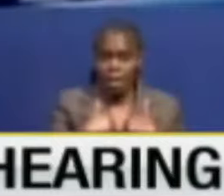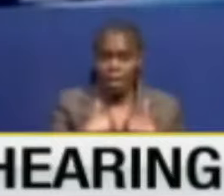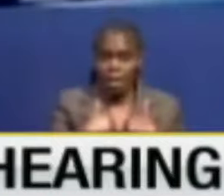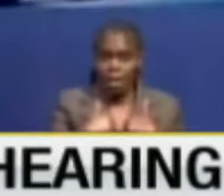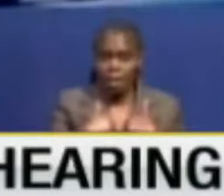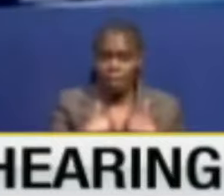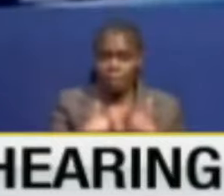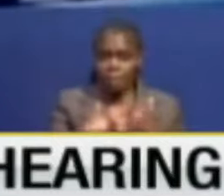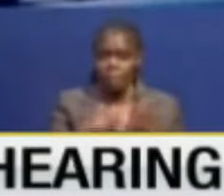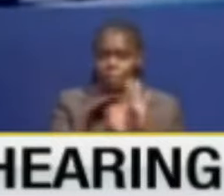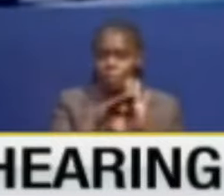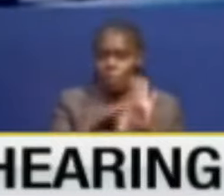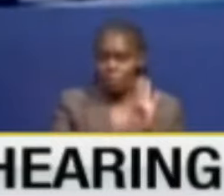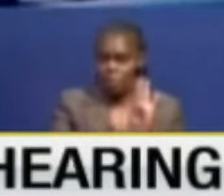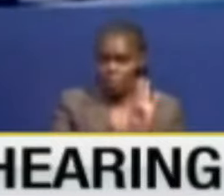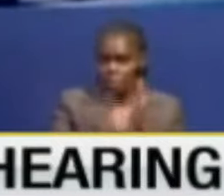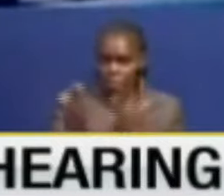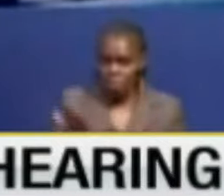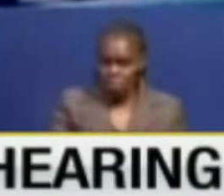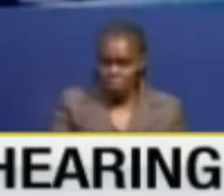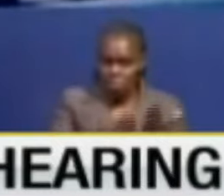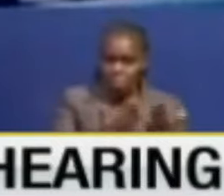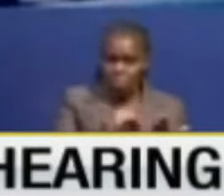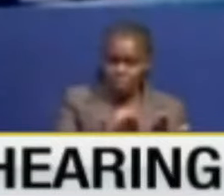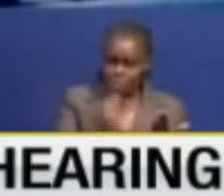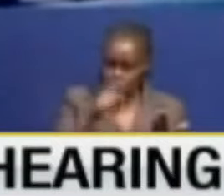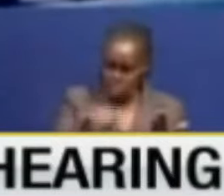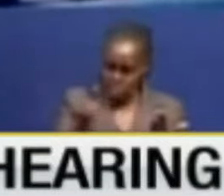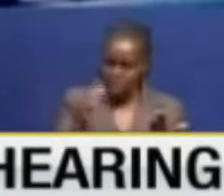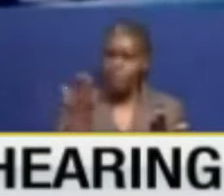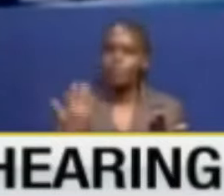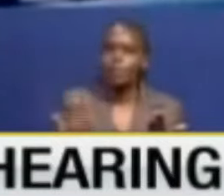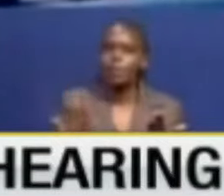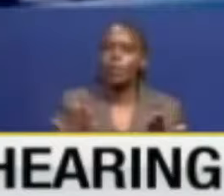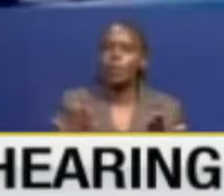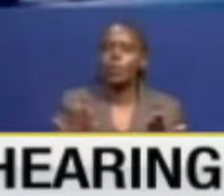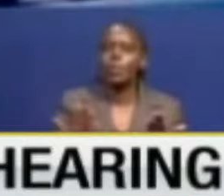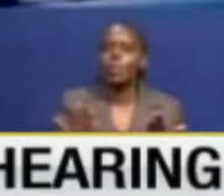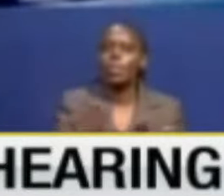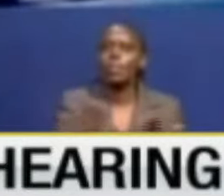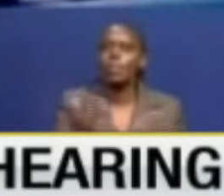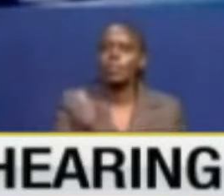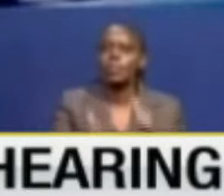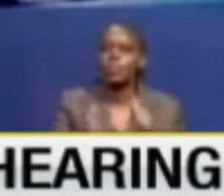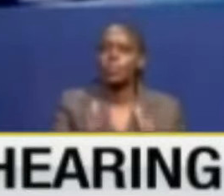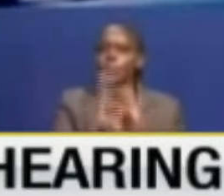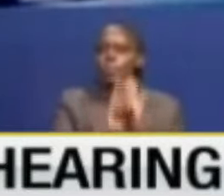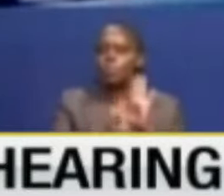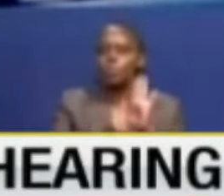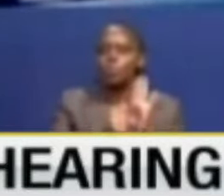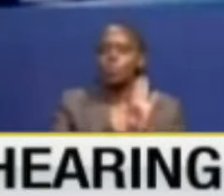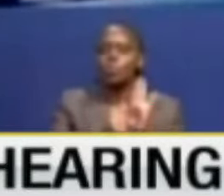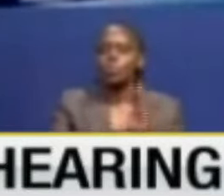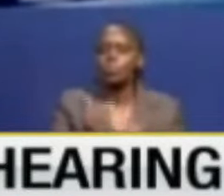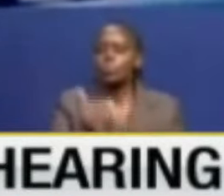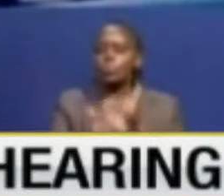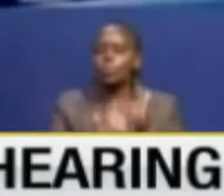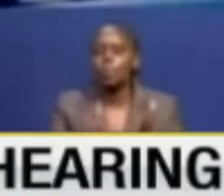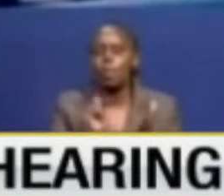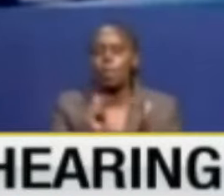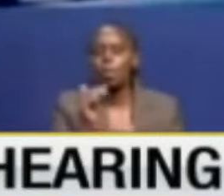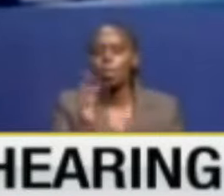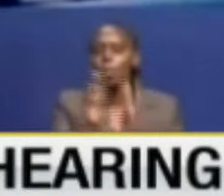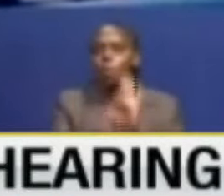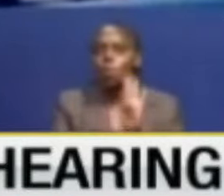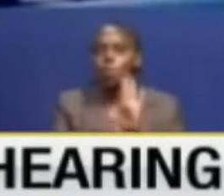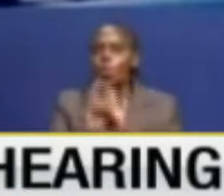counsel that he has to produce relevant documents. Now, one of the things that these rules of procedure frown upon